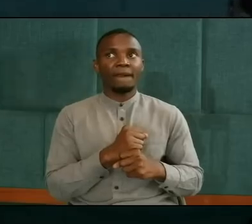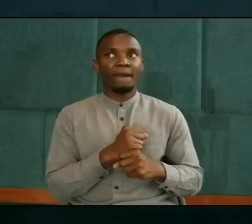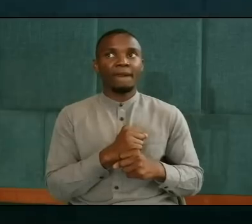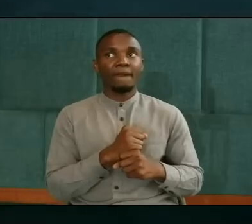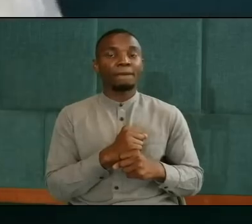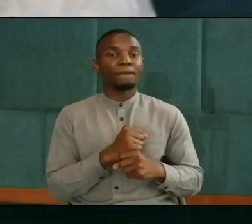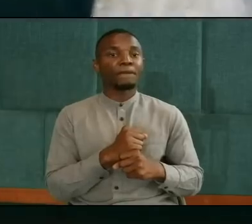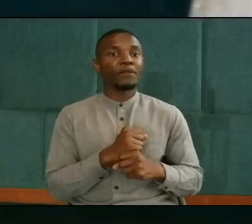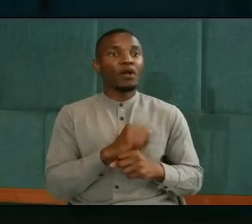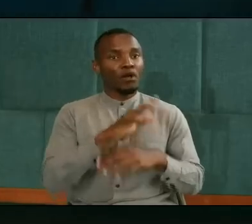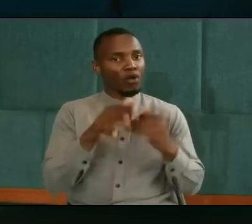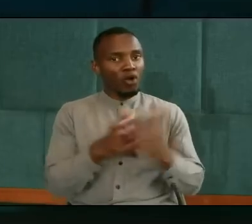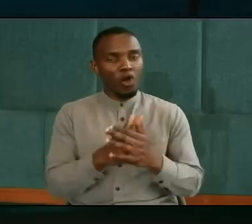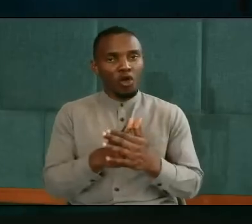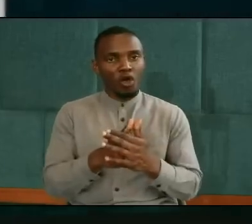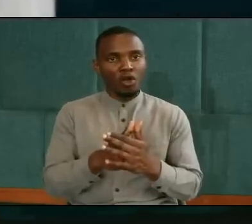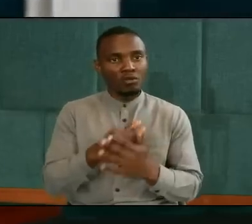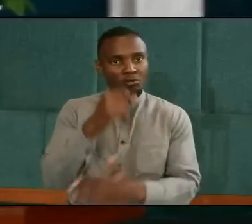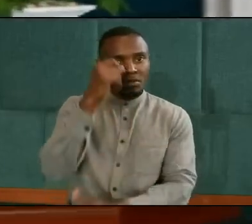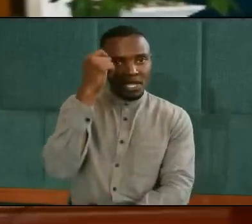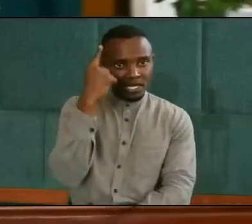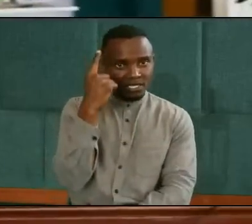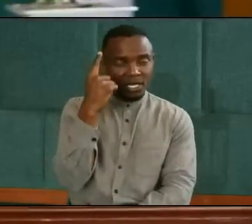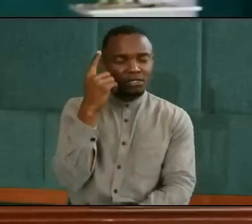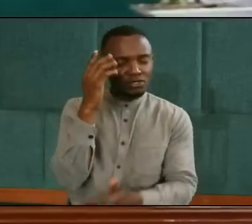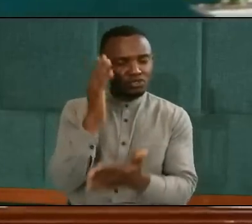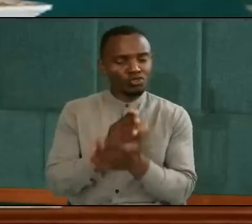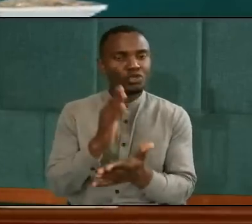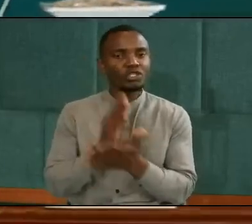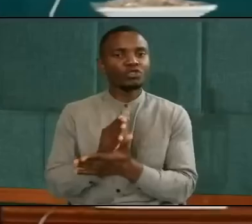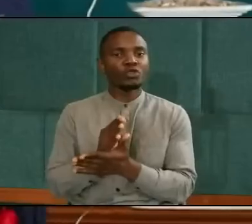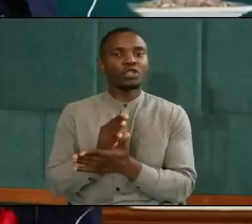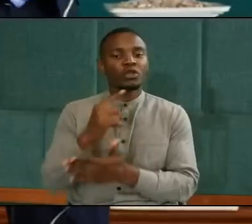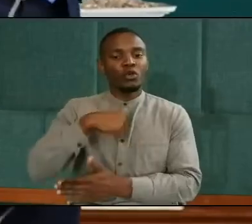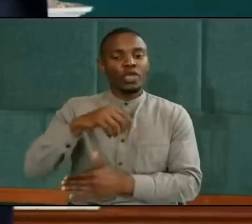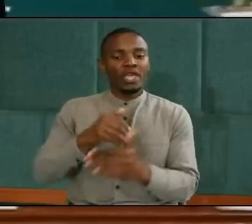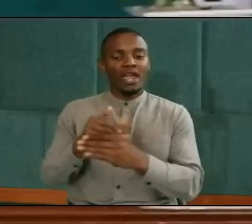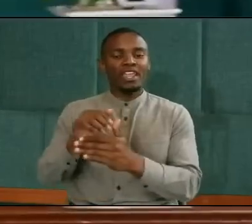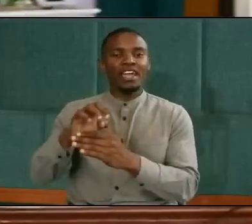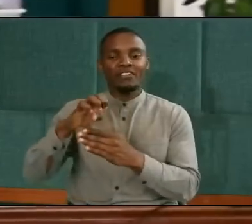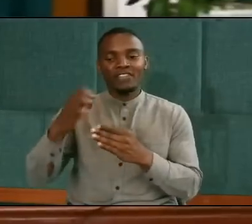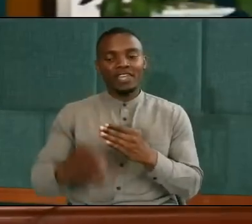came to the conclusion that we really are at the end. And